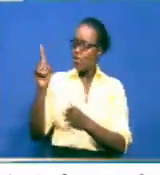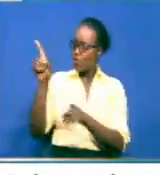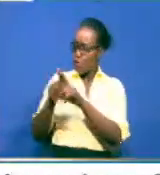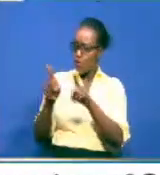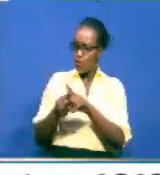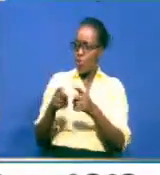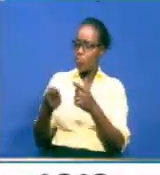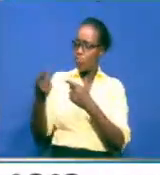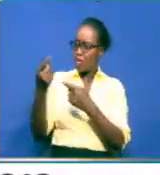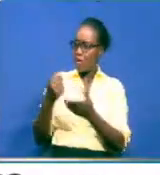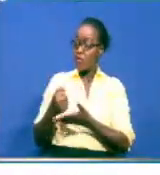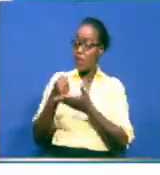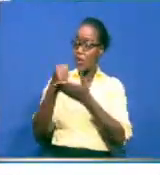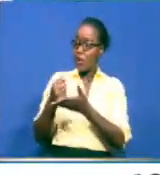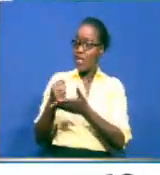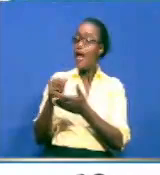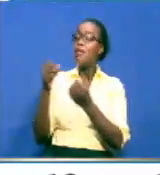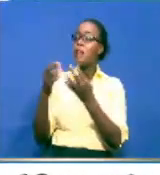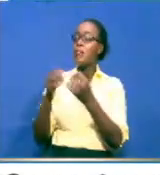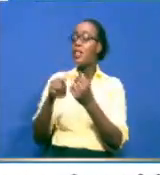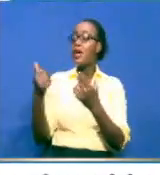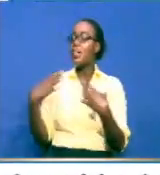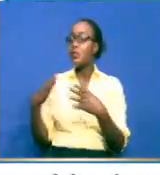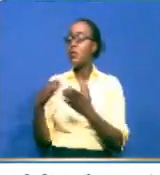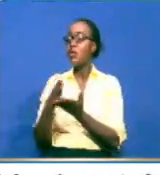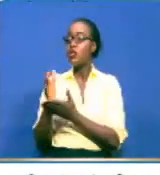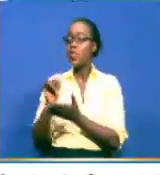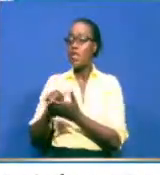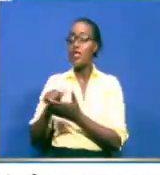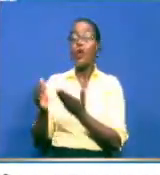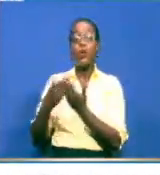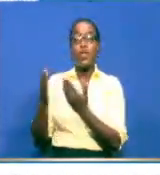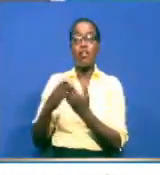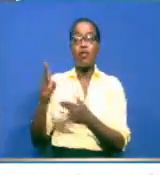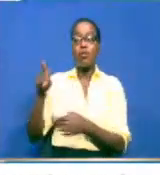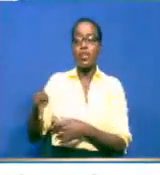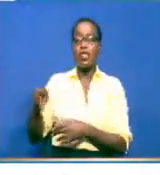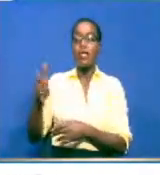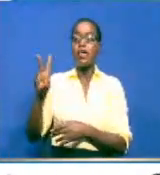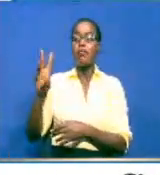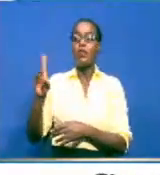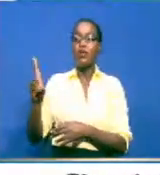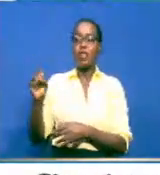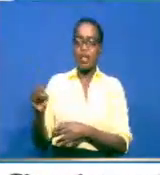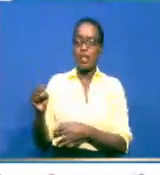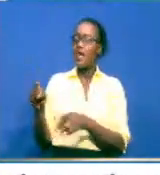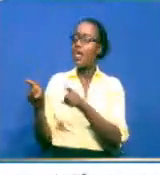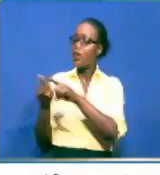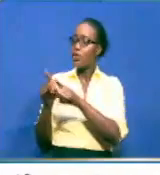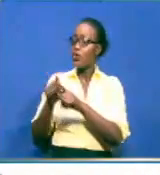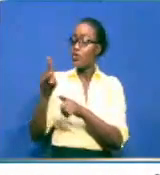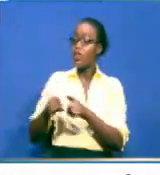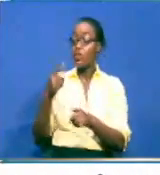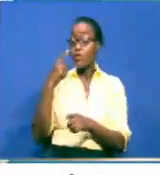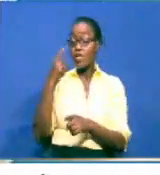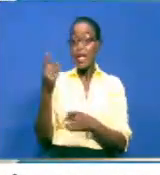have to come in order to ensure that we are taking care of our persons with disabilities. And even as you're saying that we need to see how